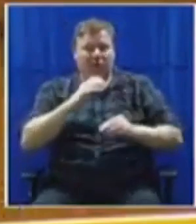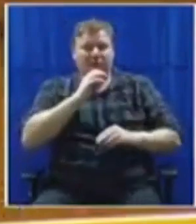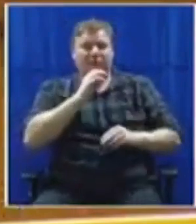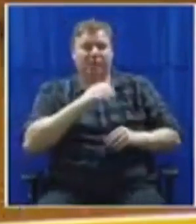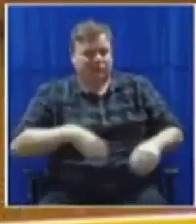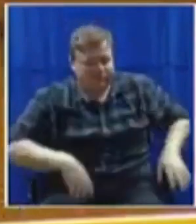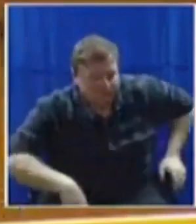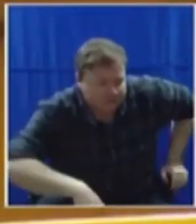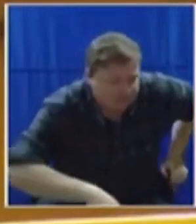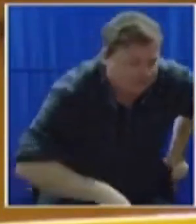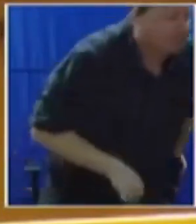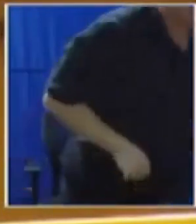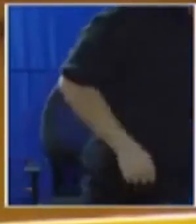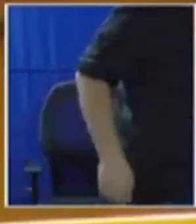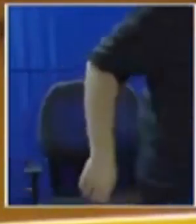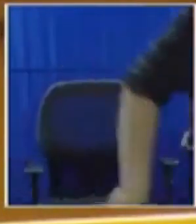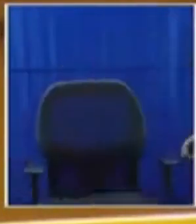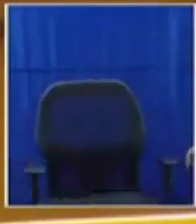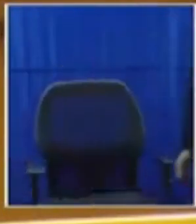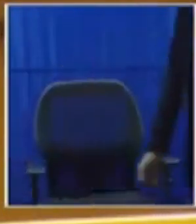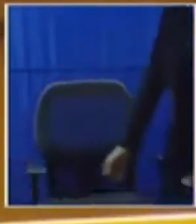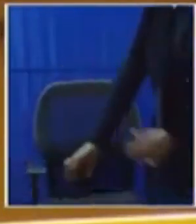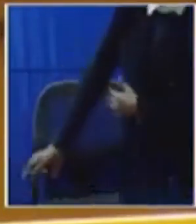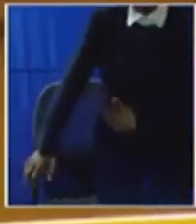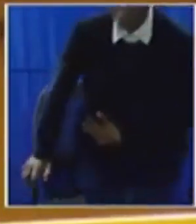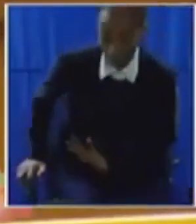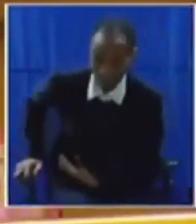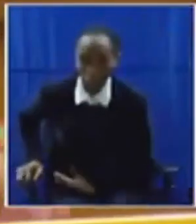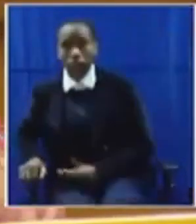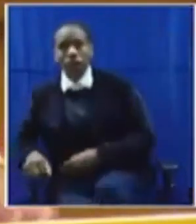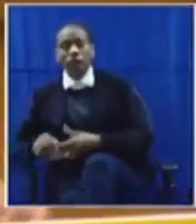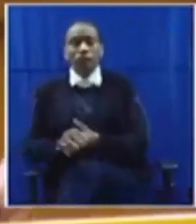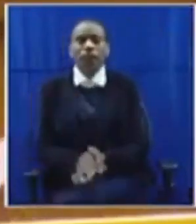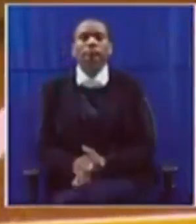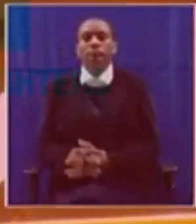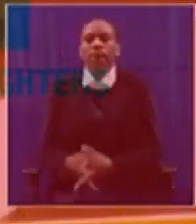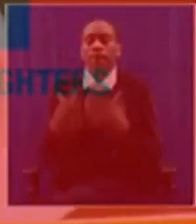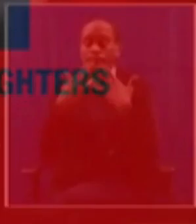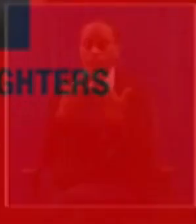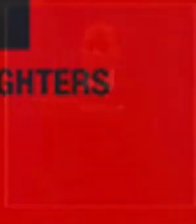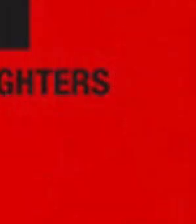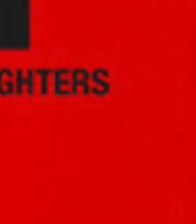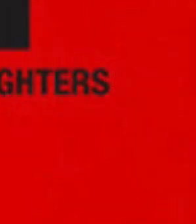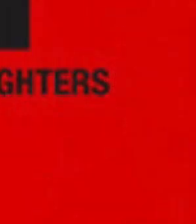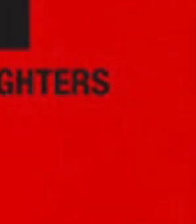in charge of government to say, indeed, we are in. Thank you, ma'am.